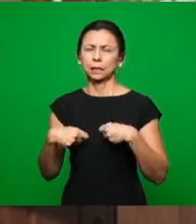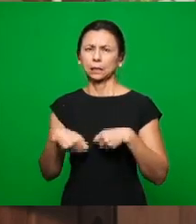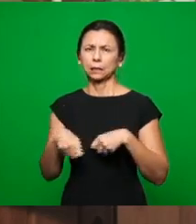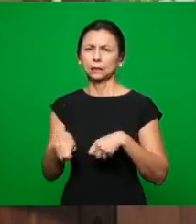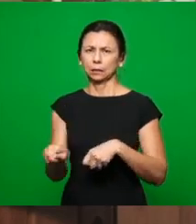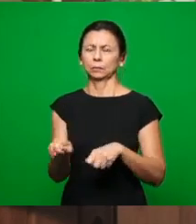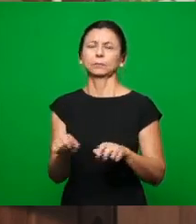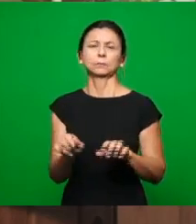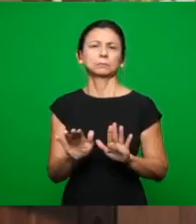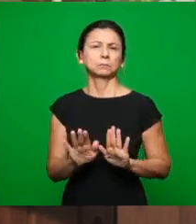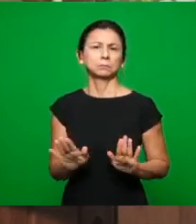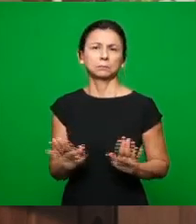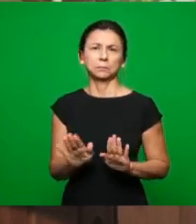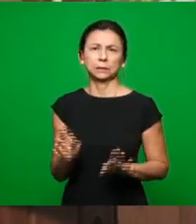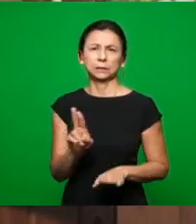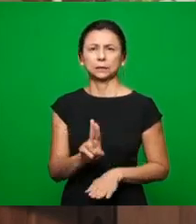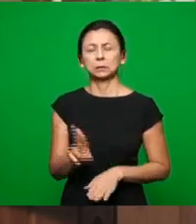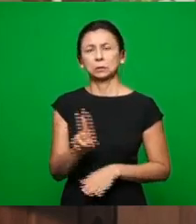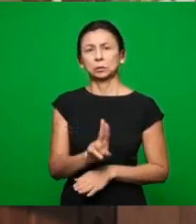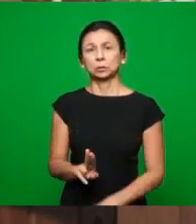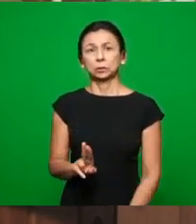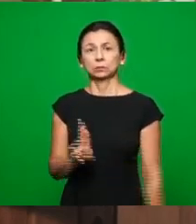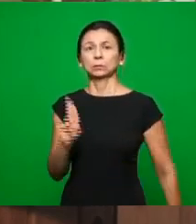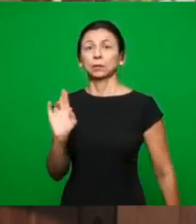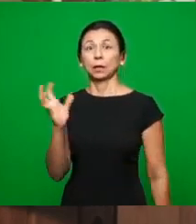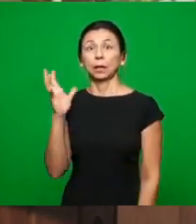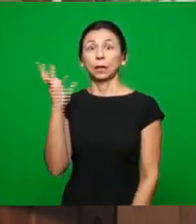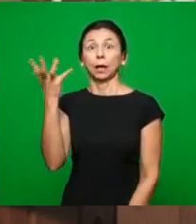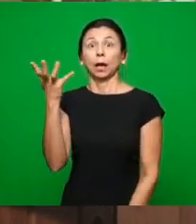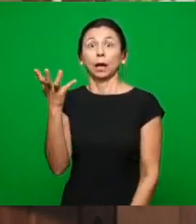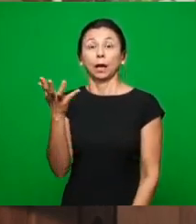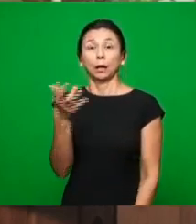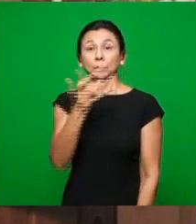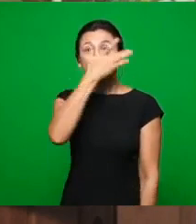argument. We don't need this argument because